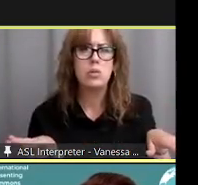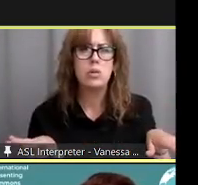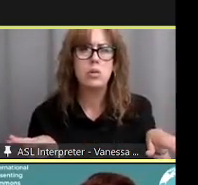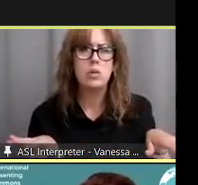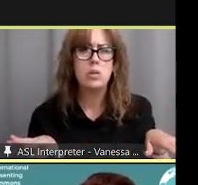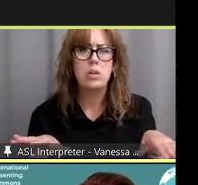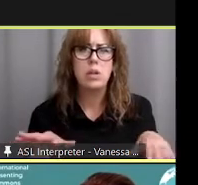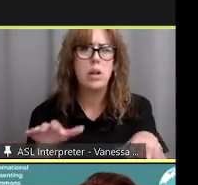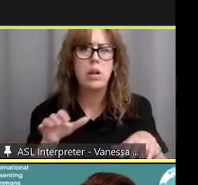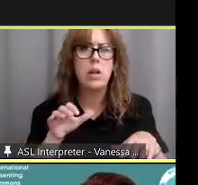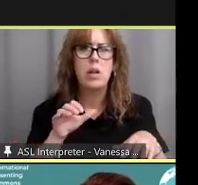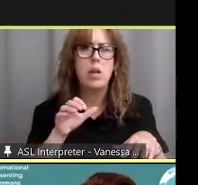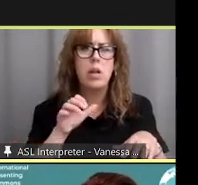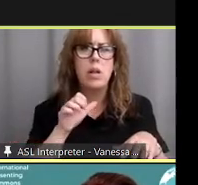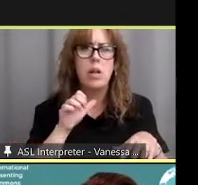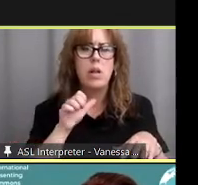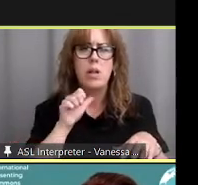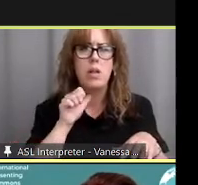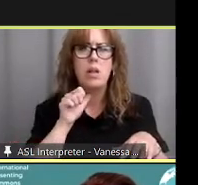Mm. Yeah, it's about